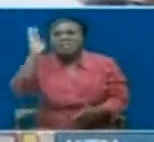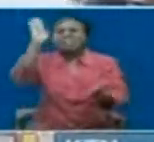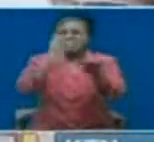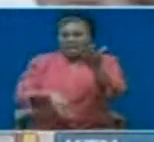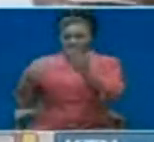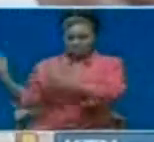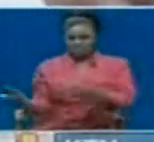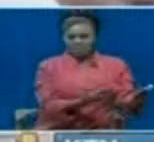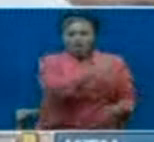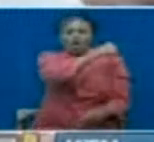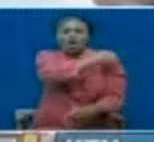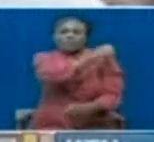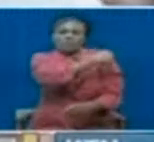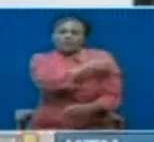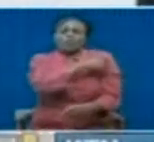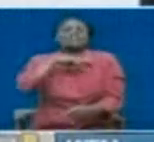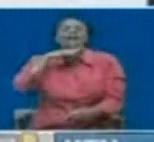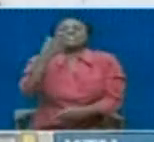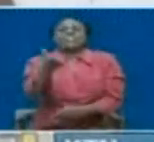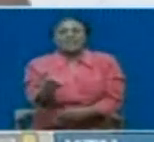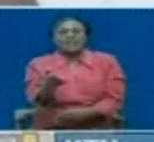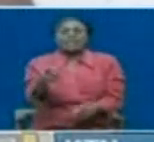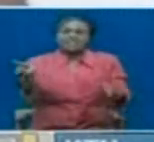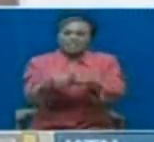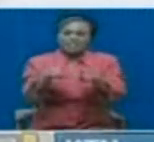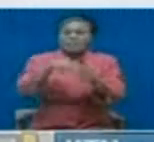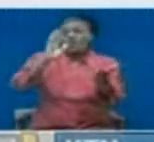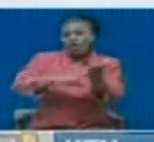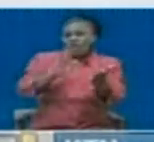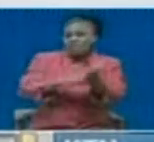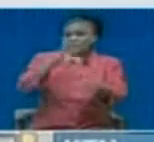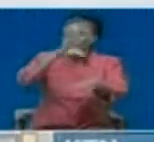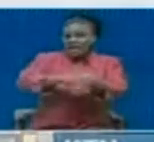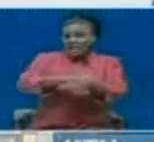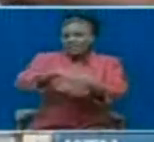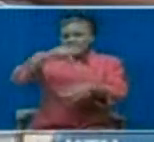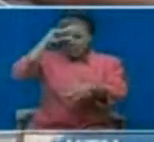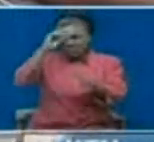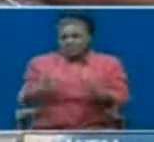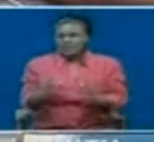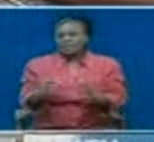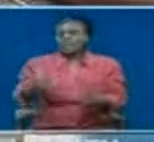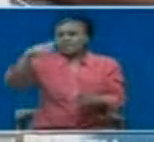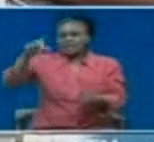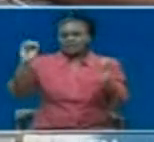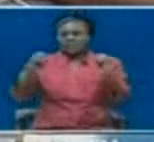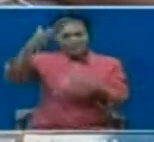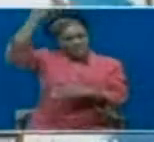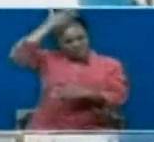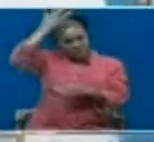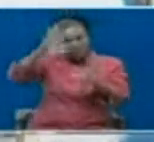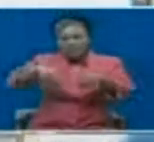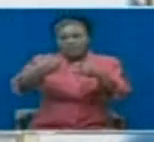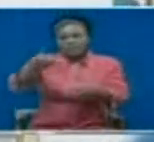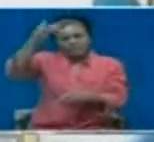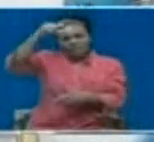brought to an hospital to come and die there. Efforts to get a comment from the county government yielded no fruit. The nurses have given the Mombasa